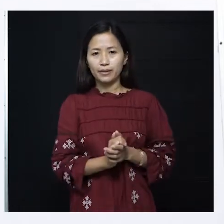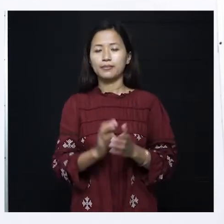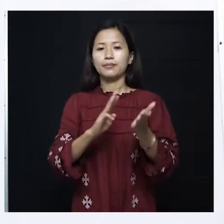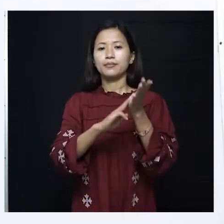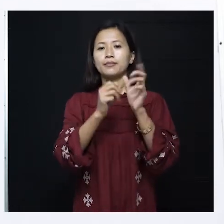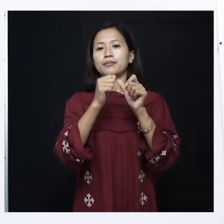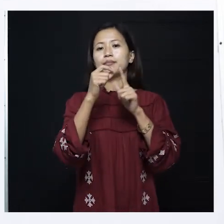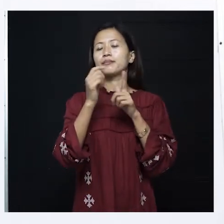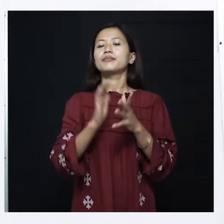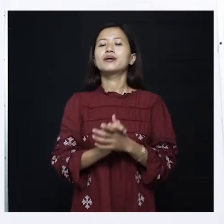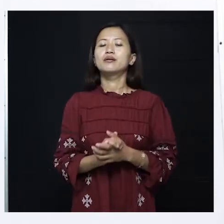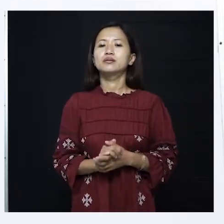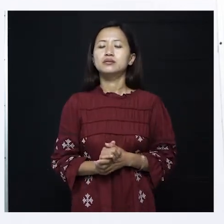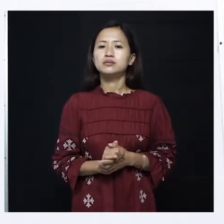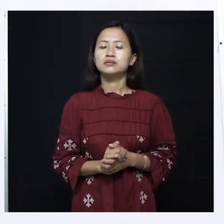political map.